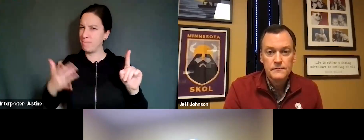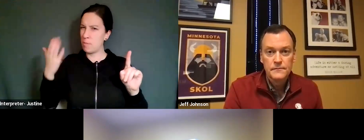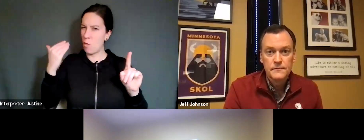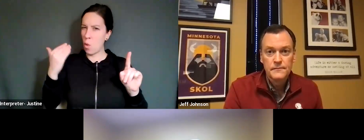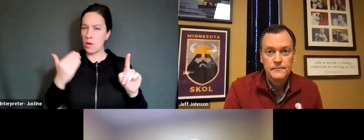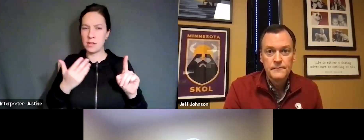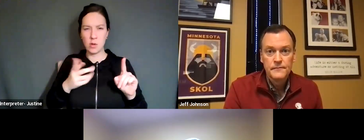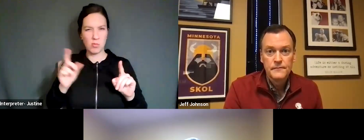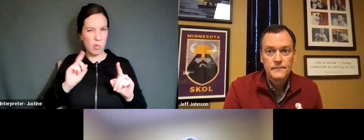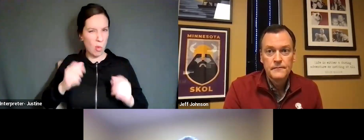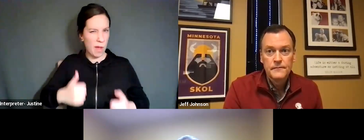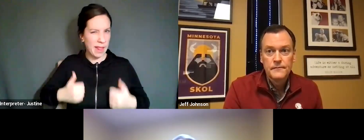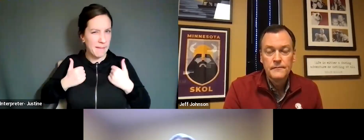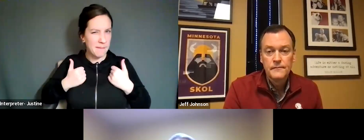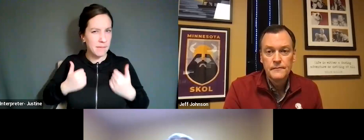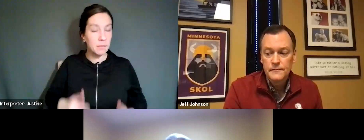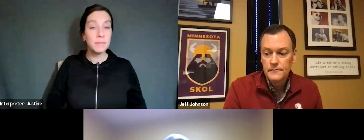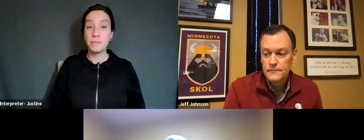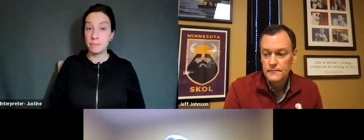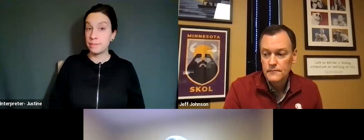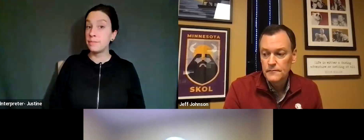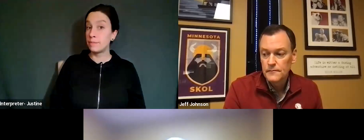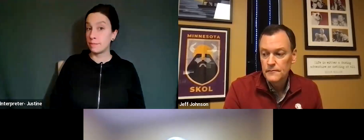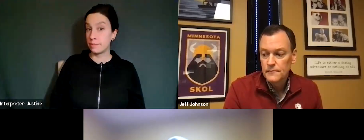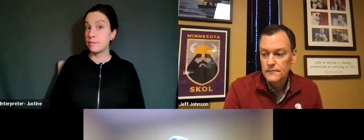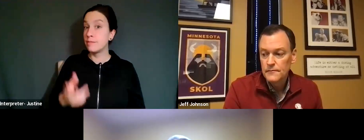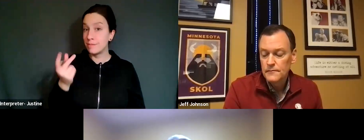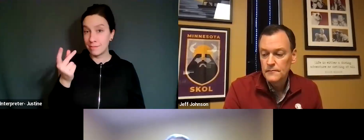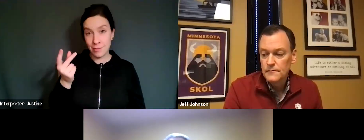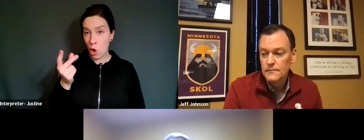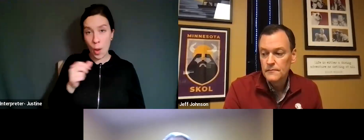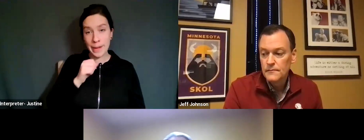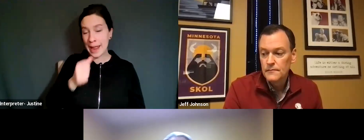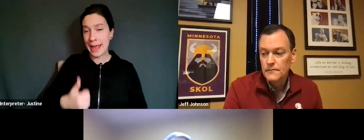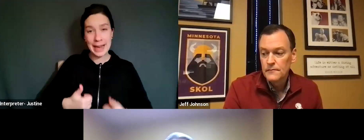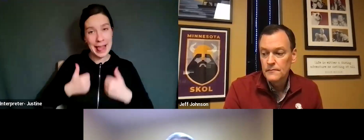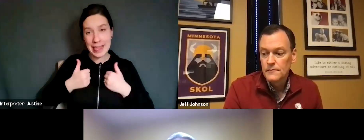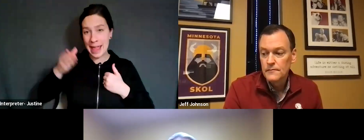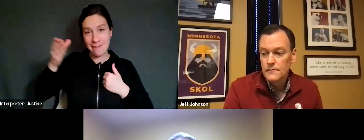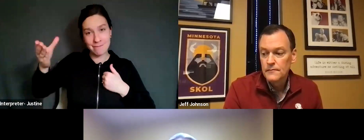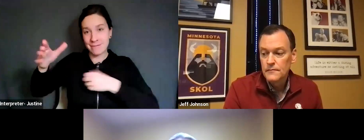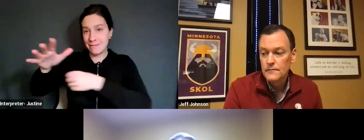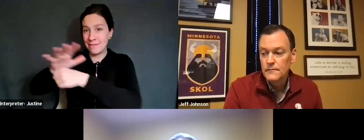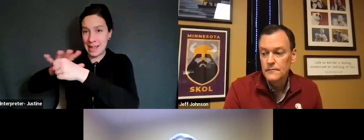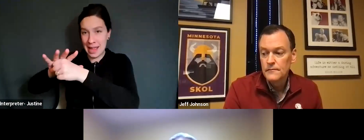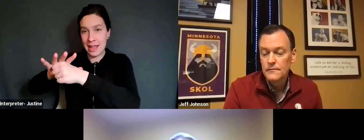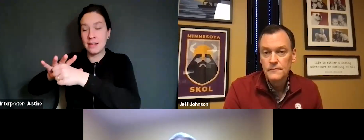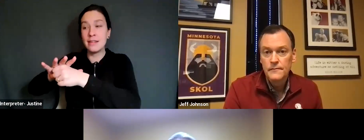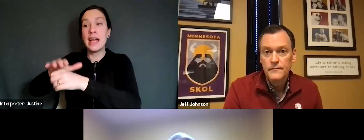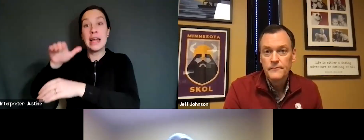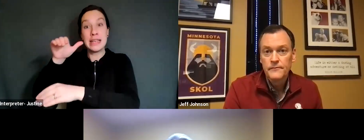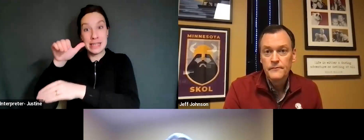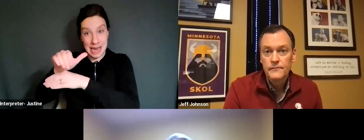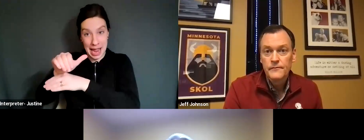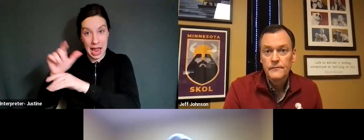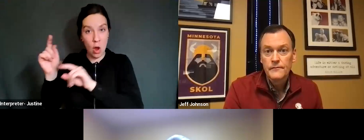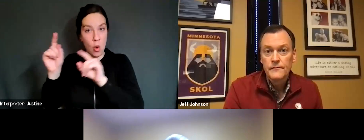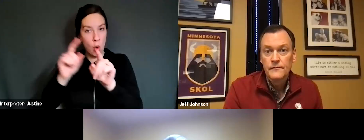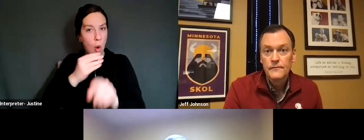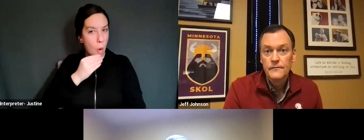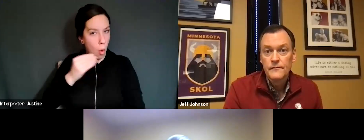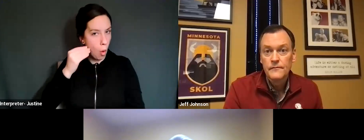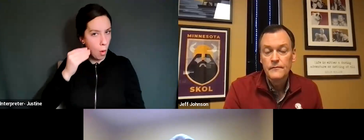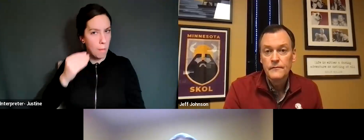please? Sure. Yeah. So our dogs, they're not going to live at whatever facility they work at. They will go home at night. So they have their off time, just